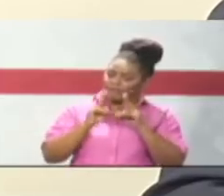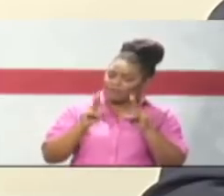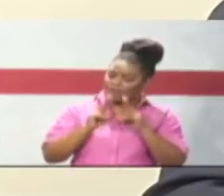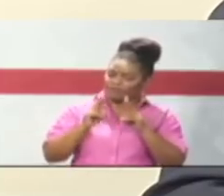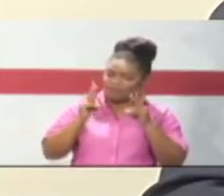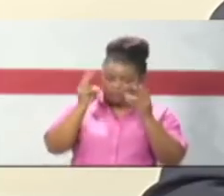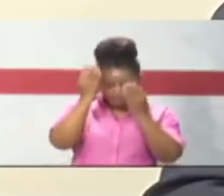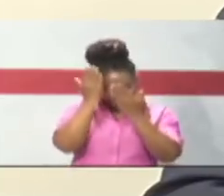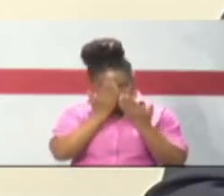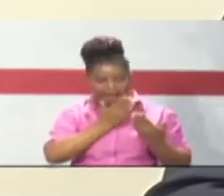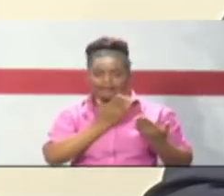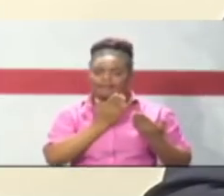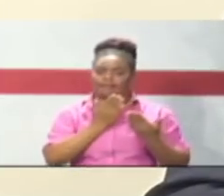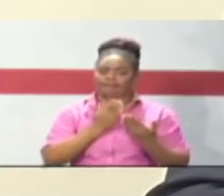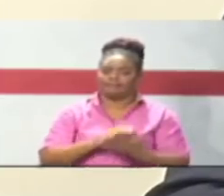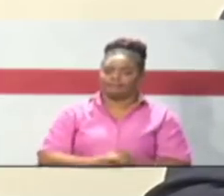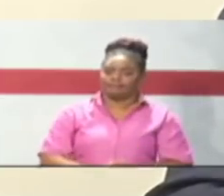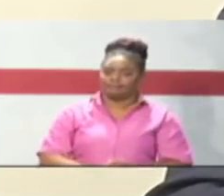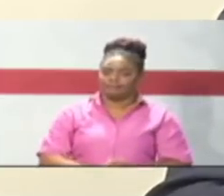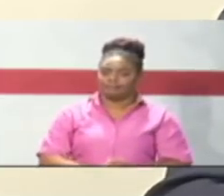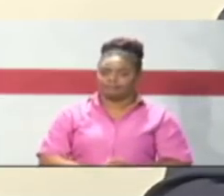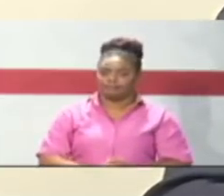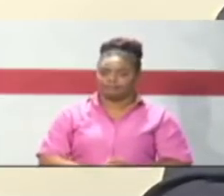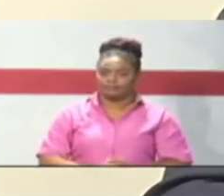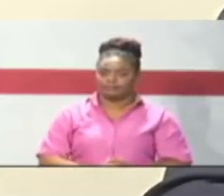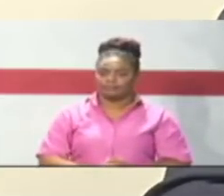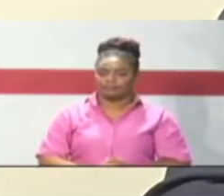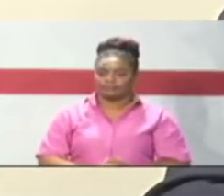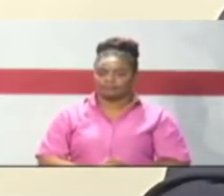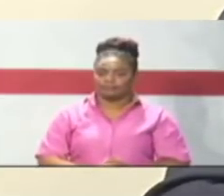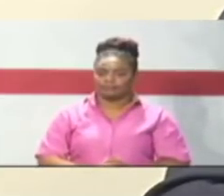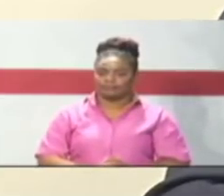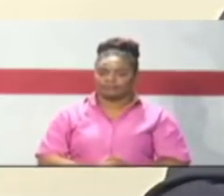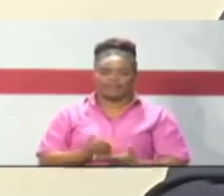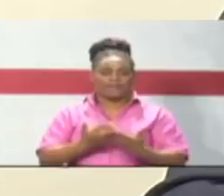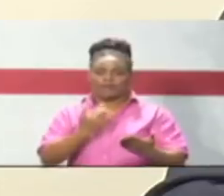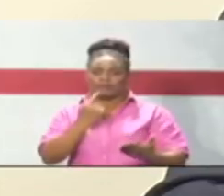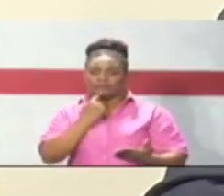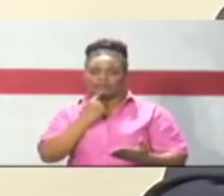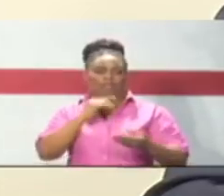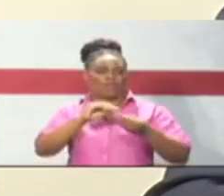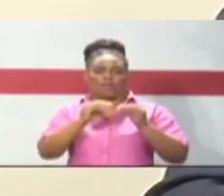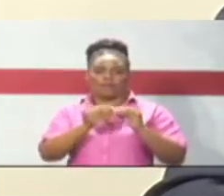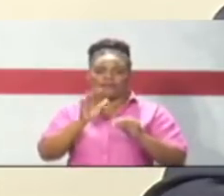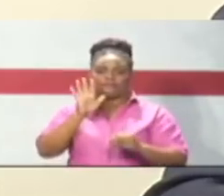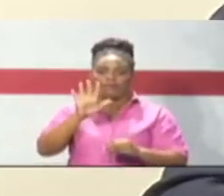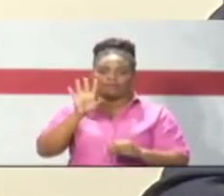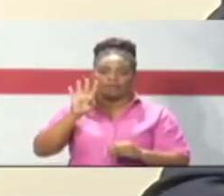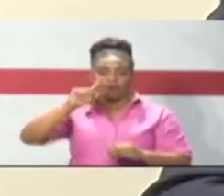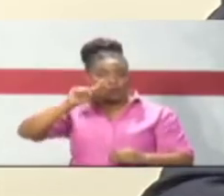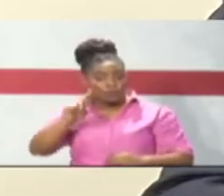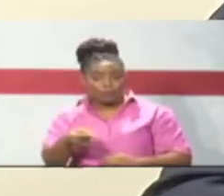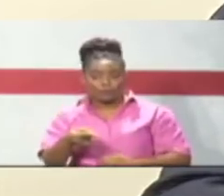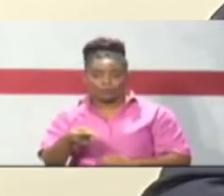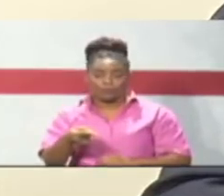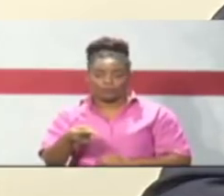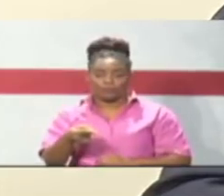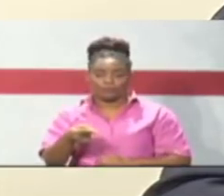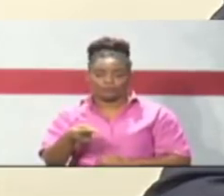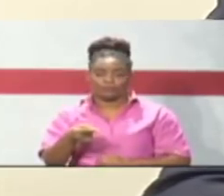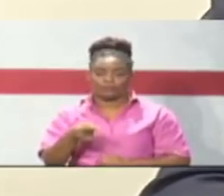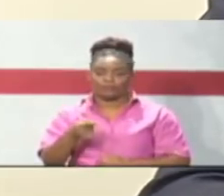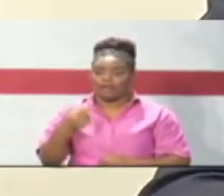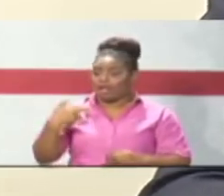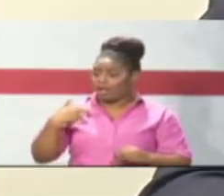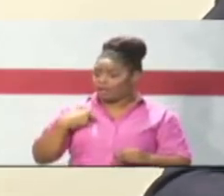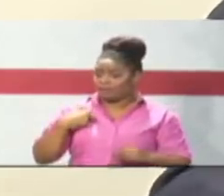said, you have what is the number I quoted? 54,000 school-aged children